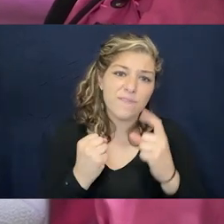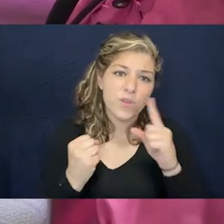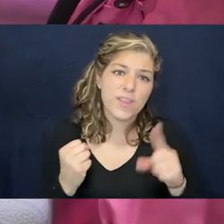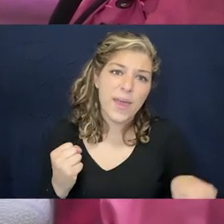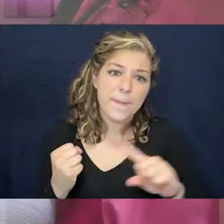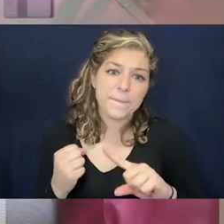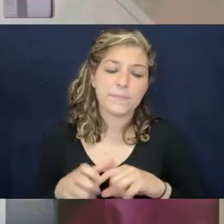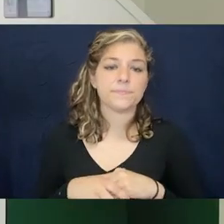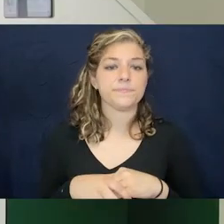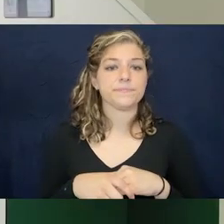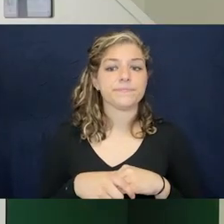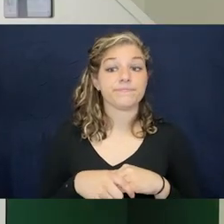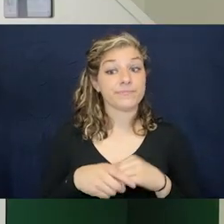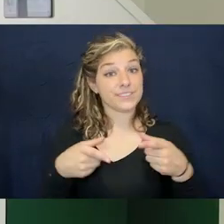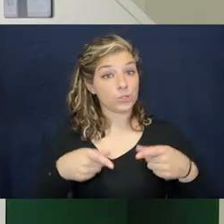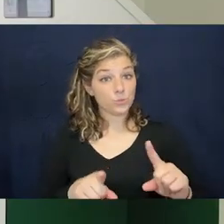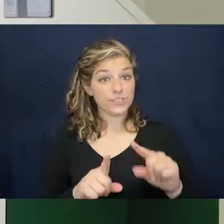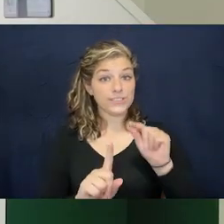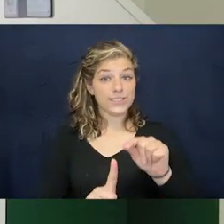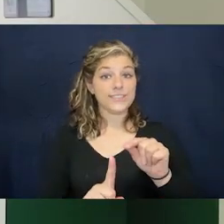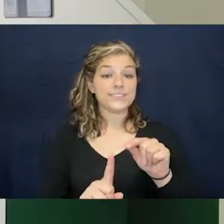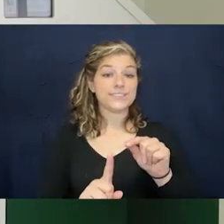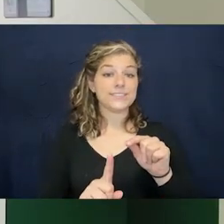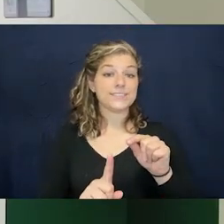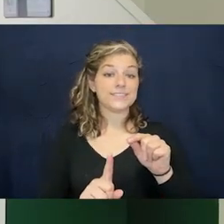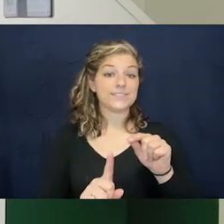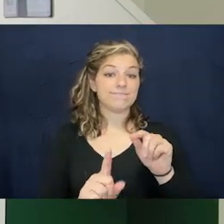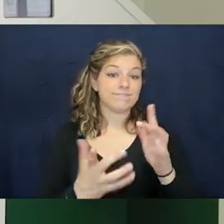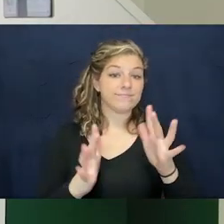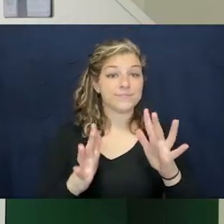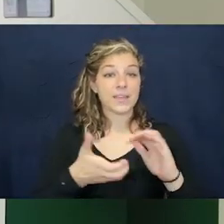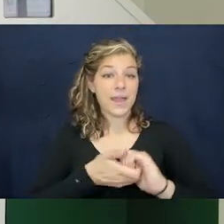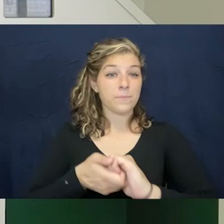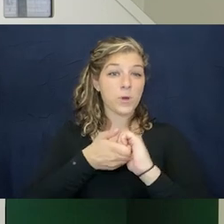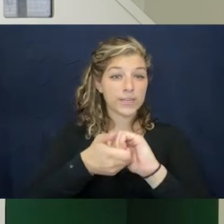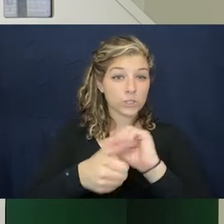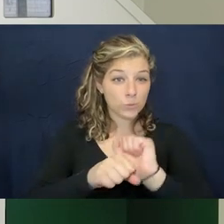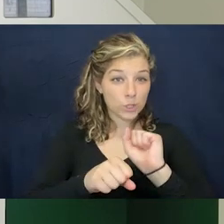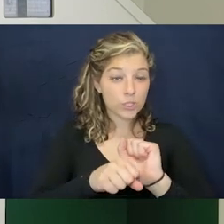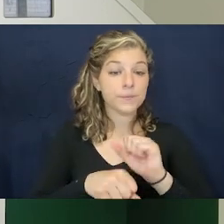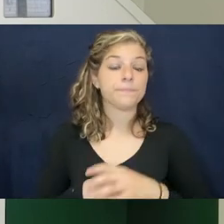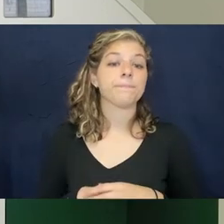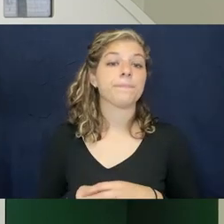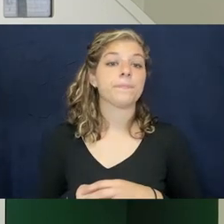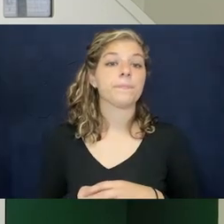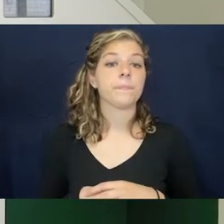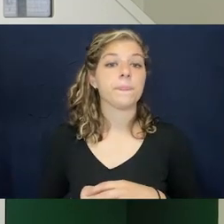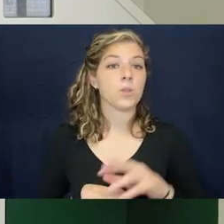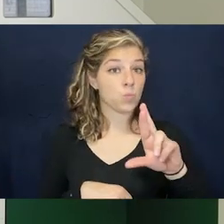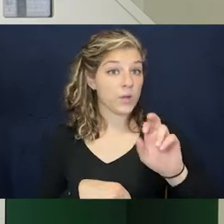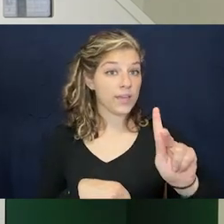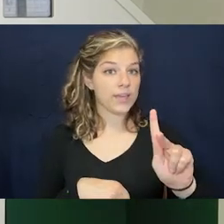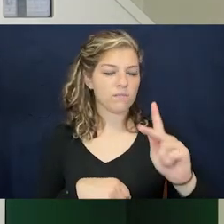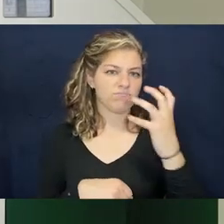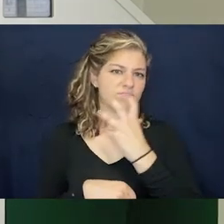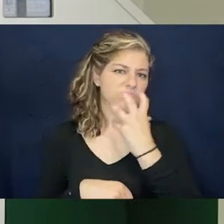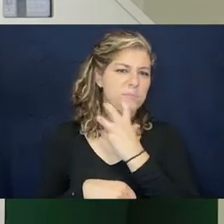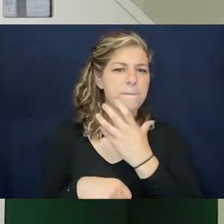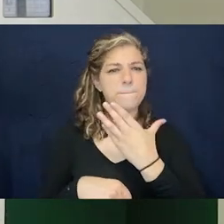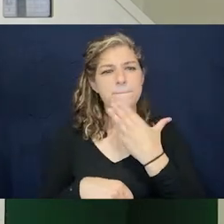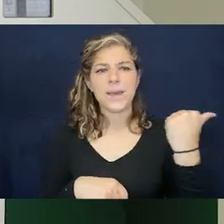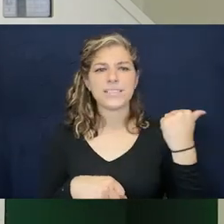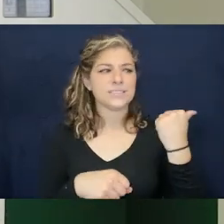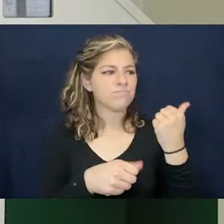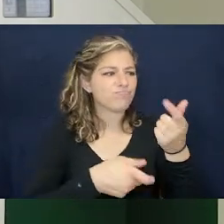immigrant community. And this was a really a treasure for them. During this kind